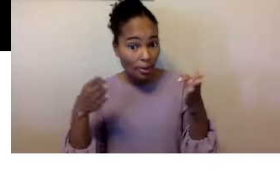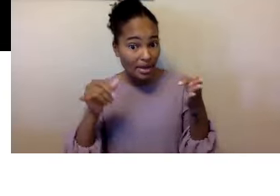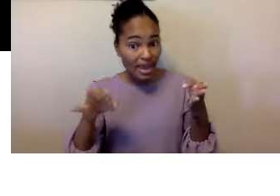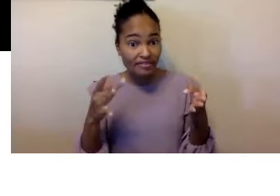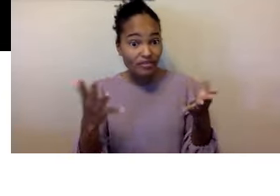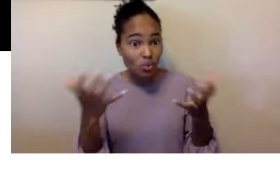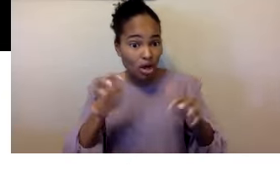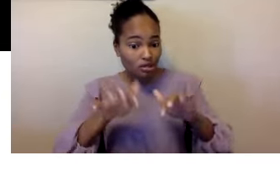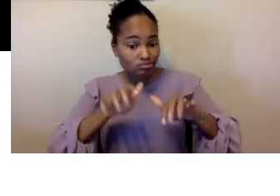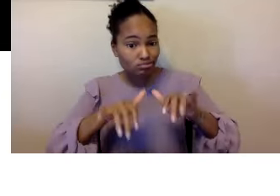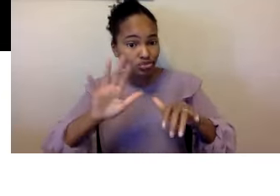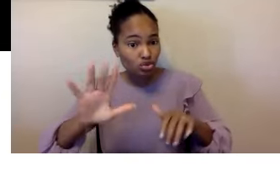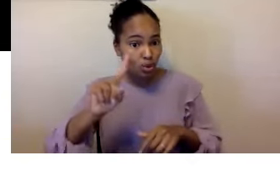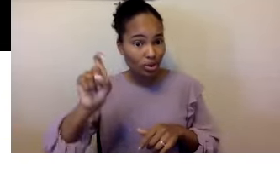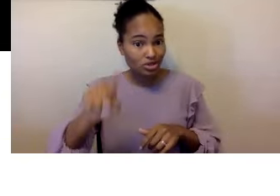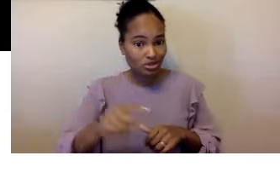put their question in. Thank you.